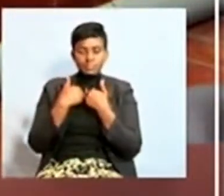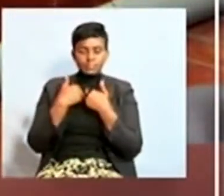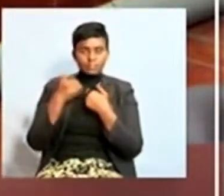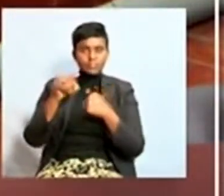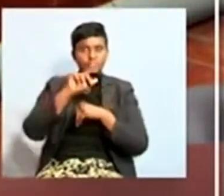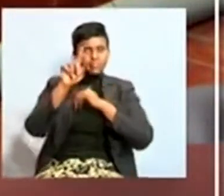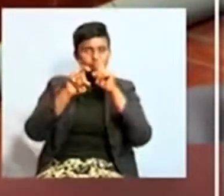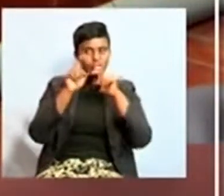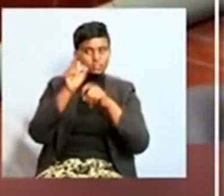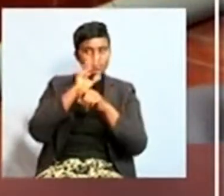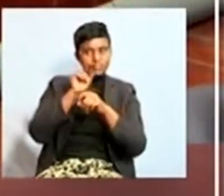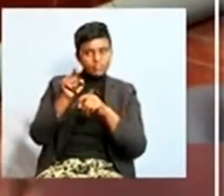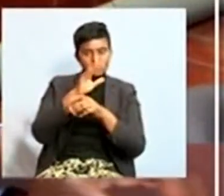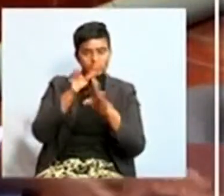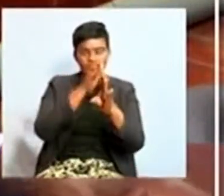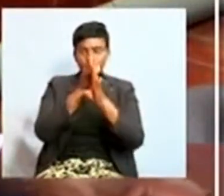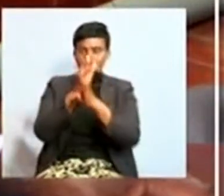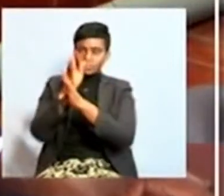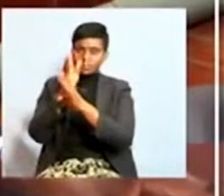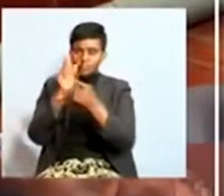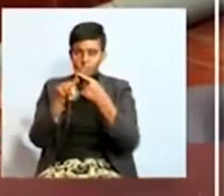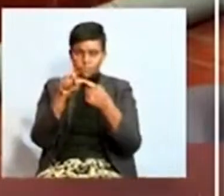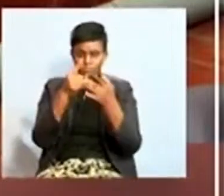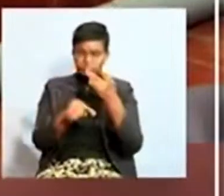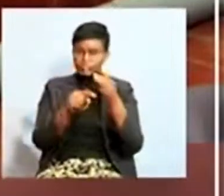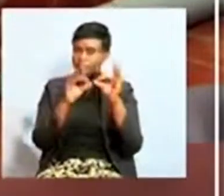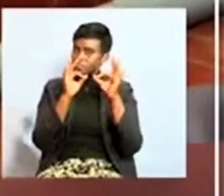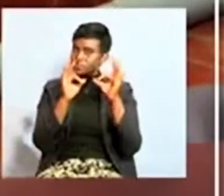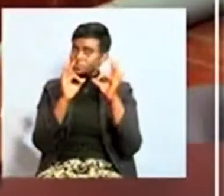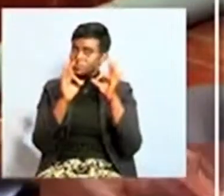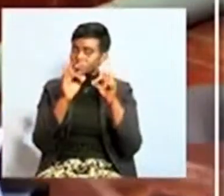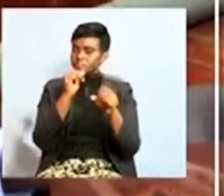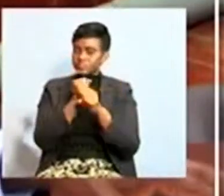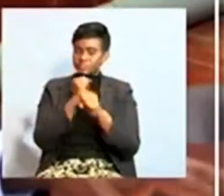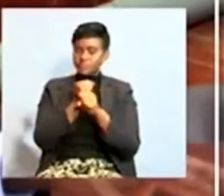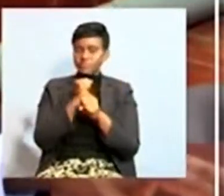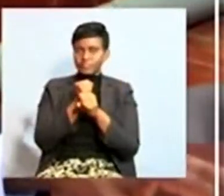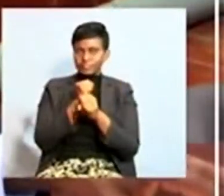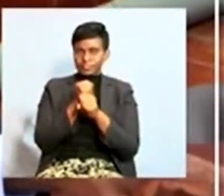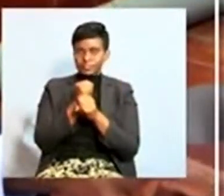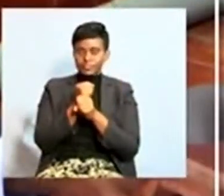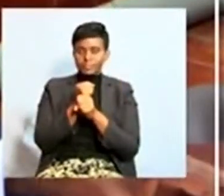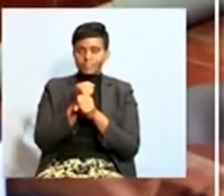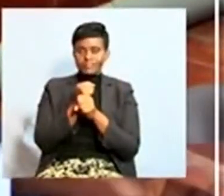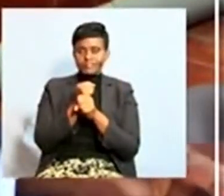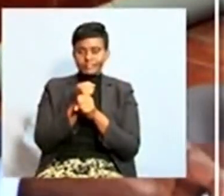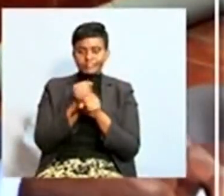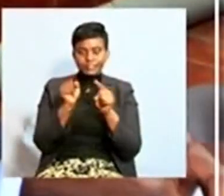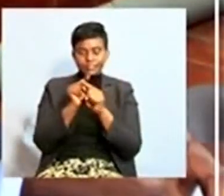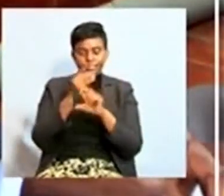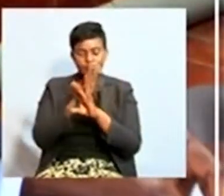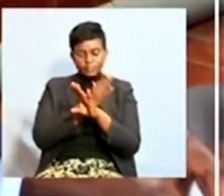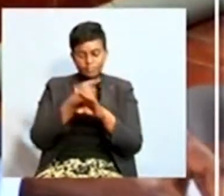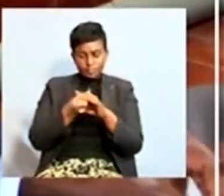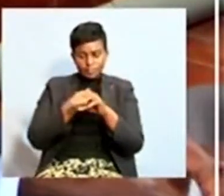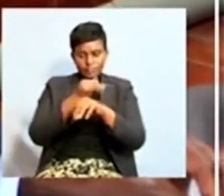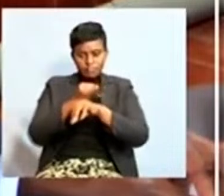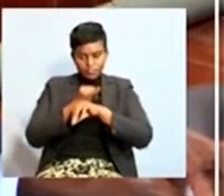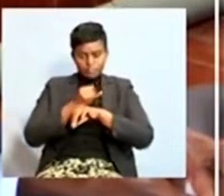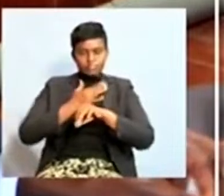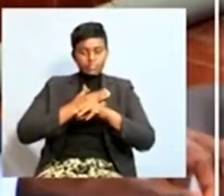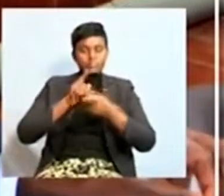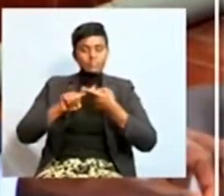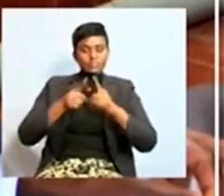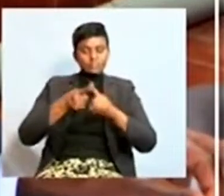question relating to effective oversight. Before I invite my